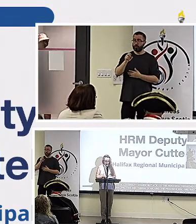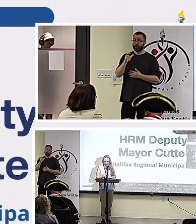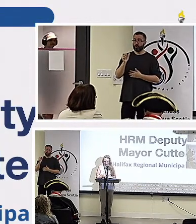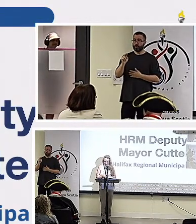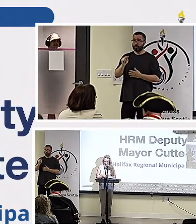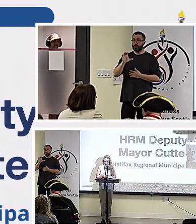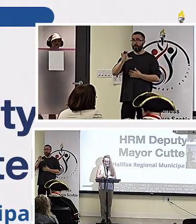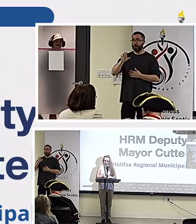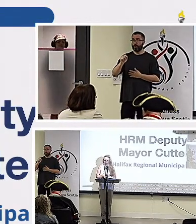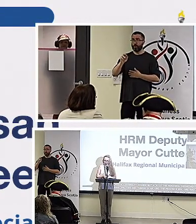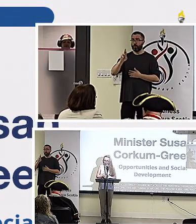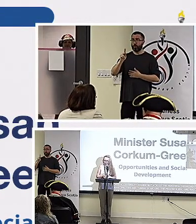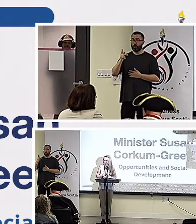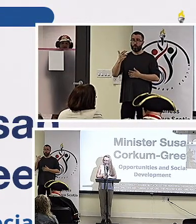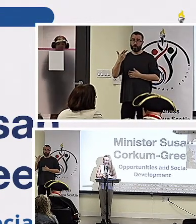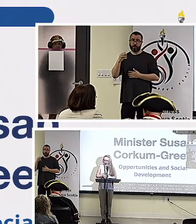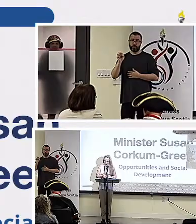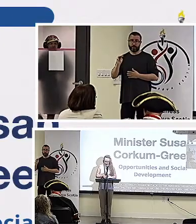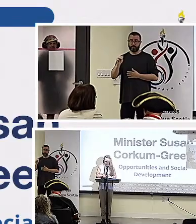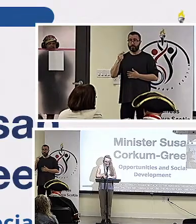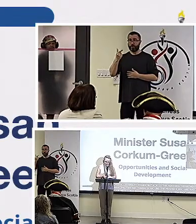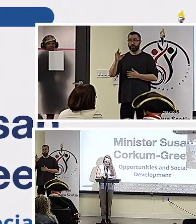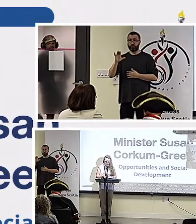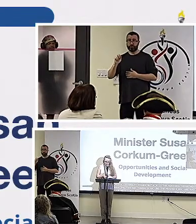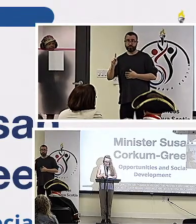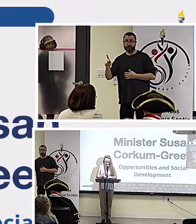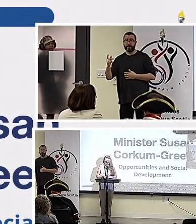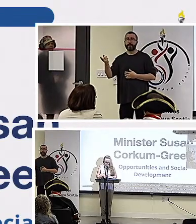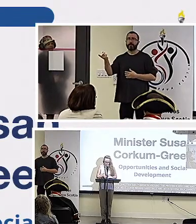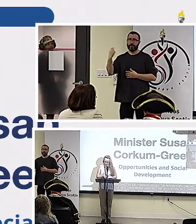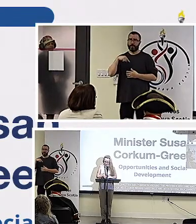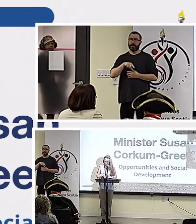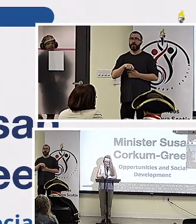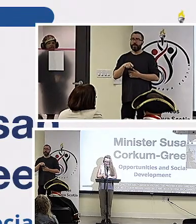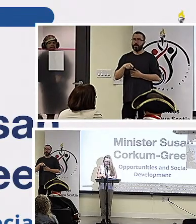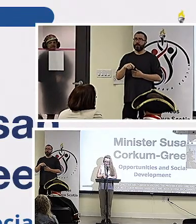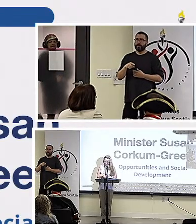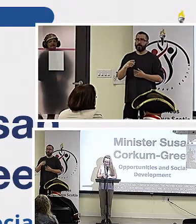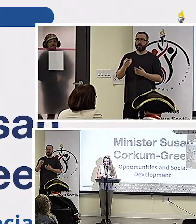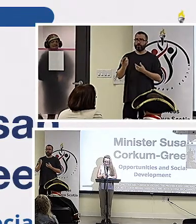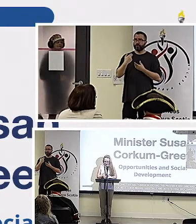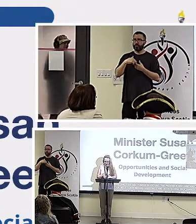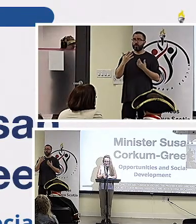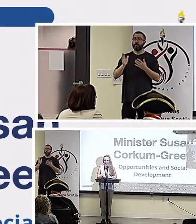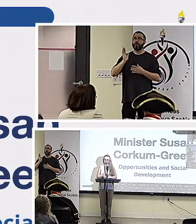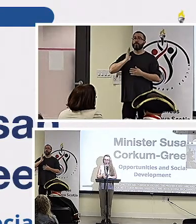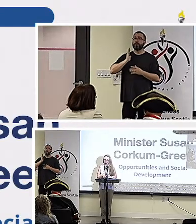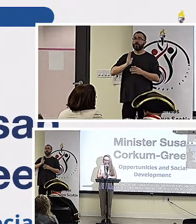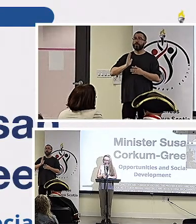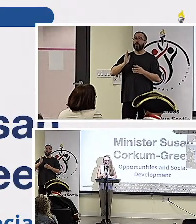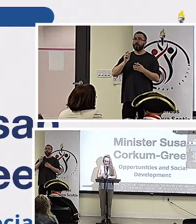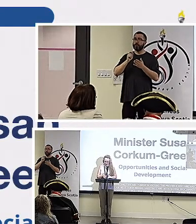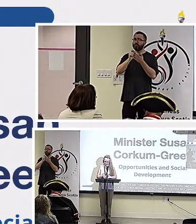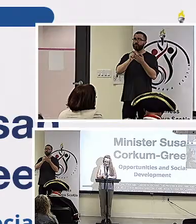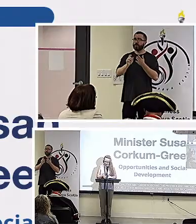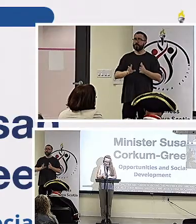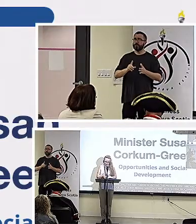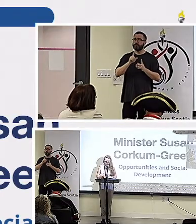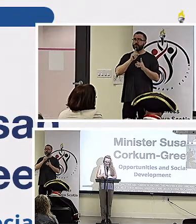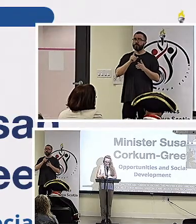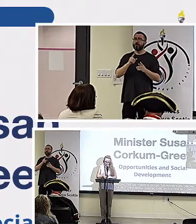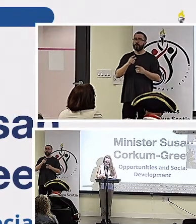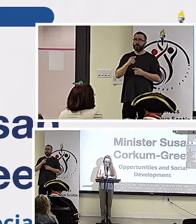Corkum-Greek joining us today. Susan Corkum-Greek is a former journalist and longtime community